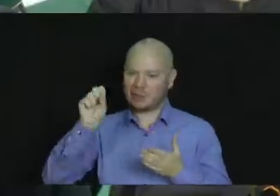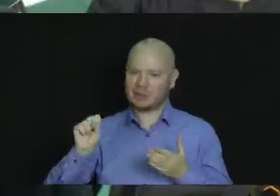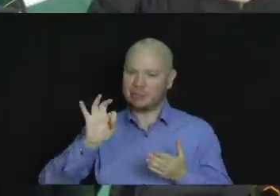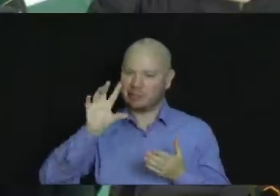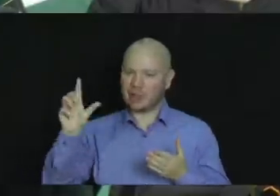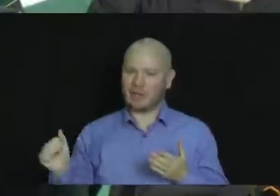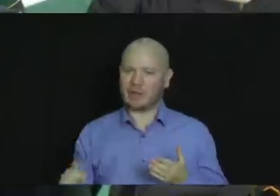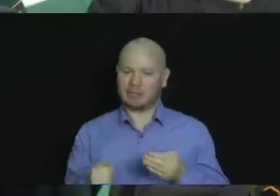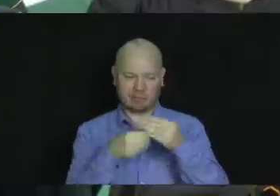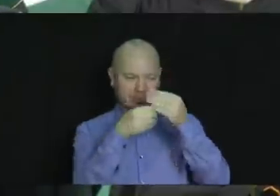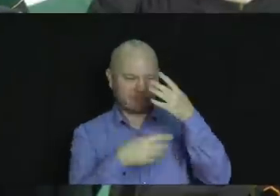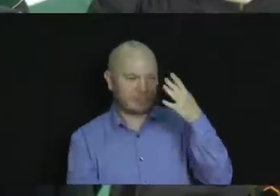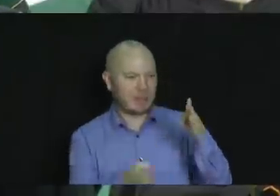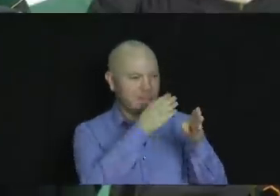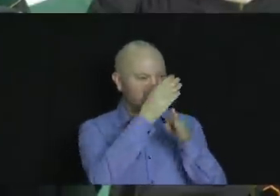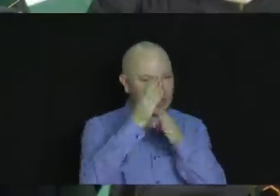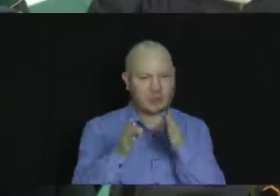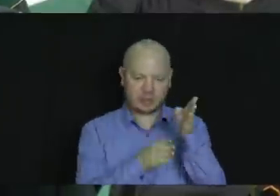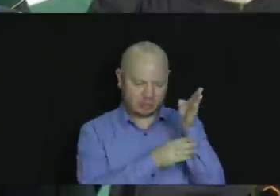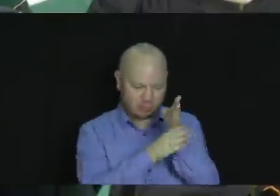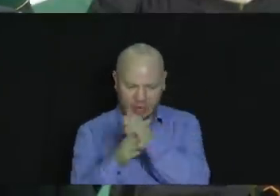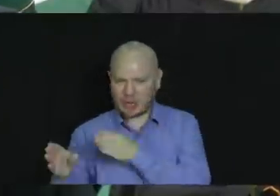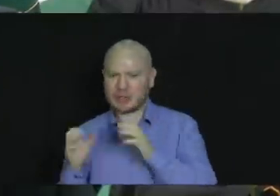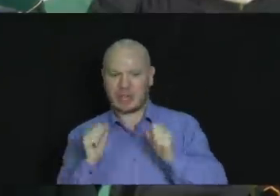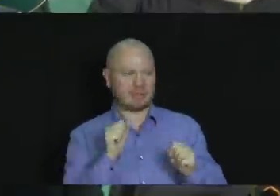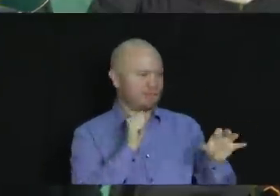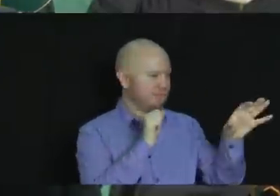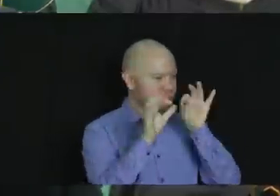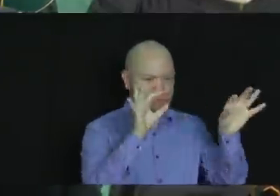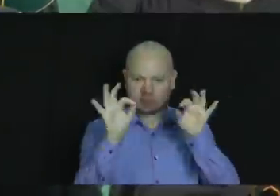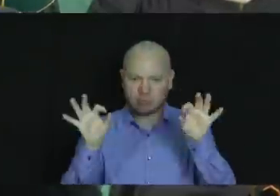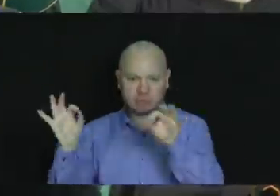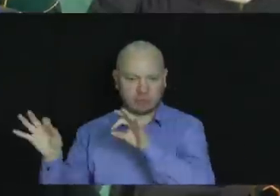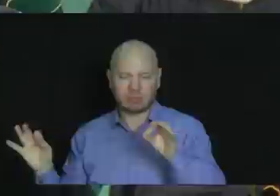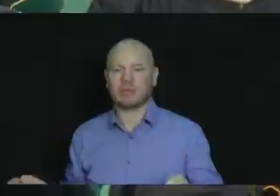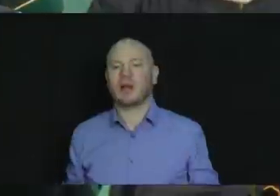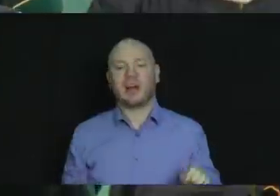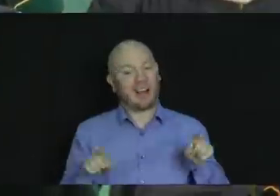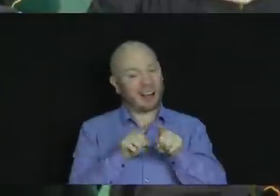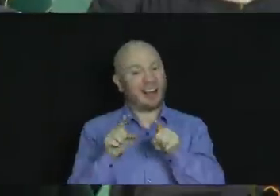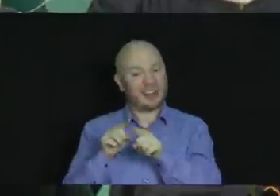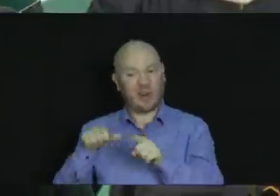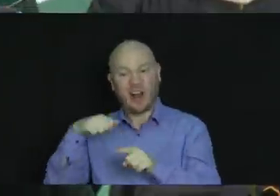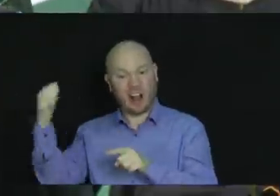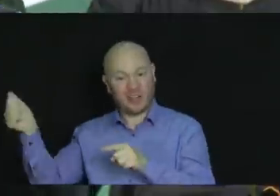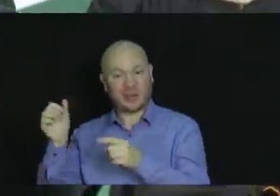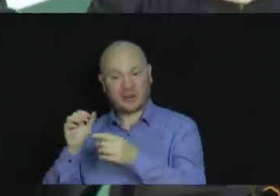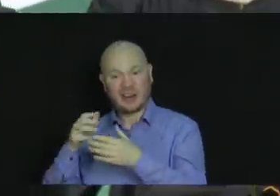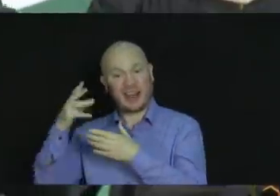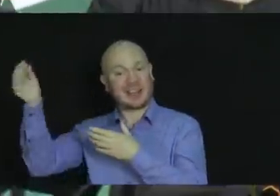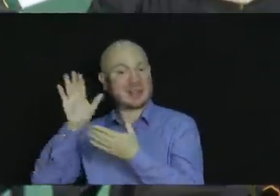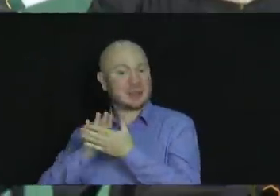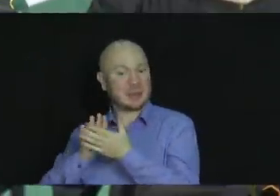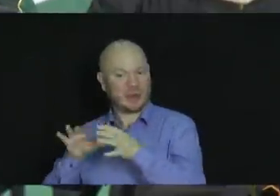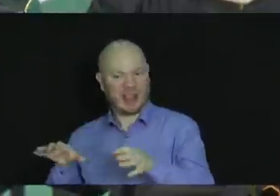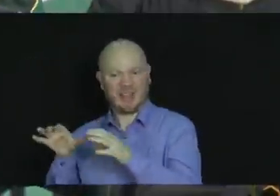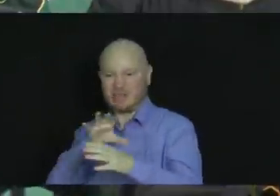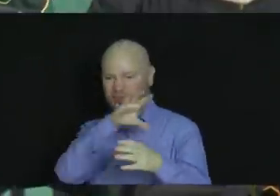majors, concentrations, and extracurricular activities across three distinct